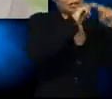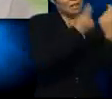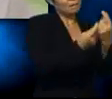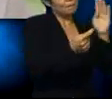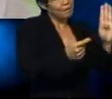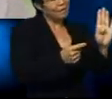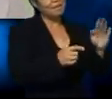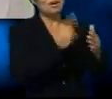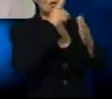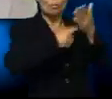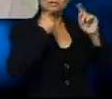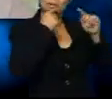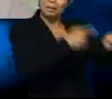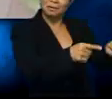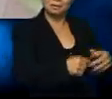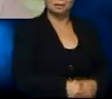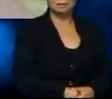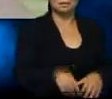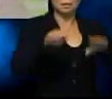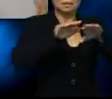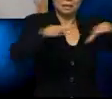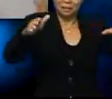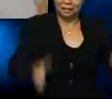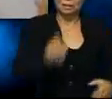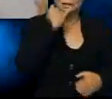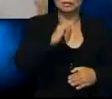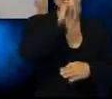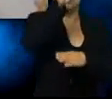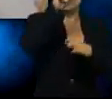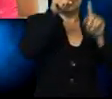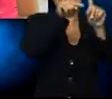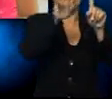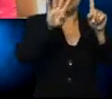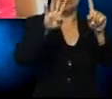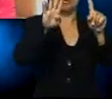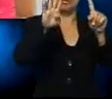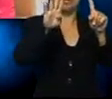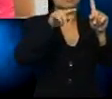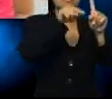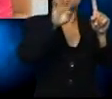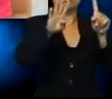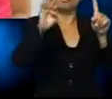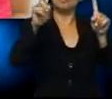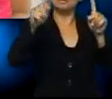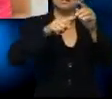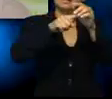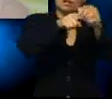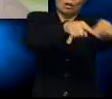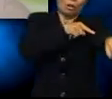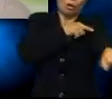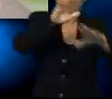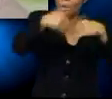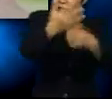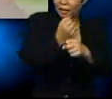What about your team B? What is your answer? The table is 1.4 meters